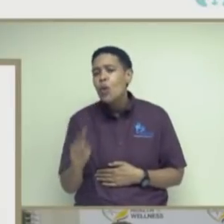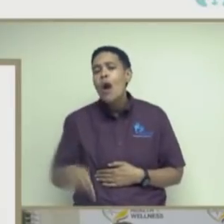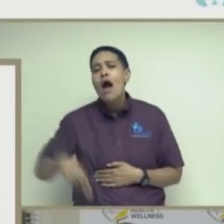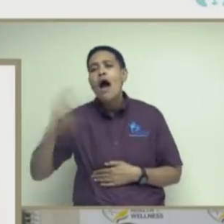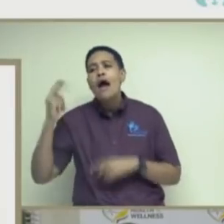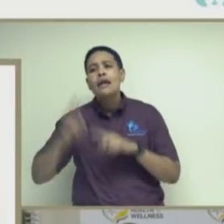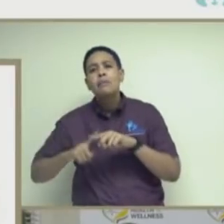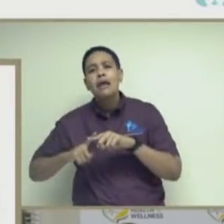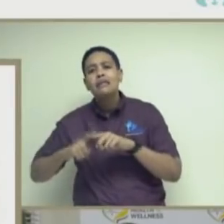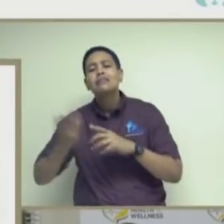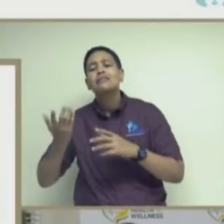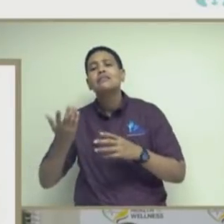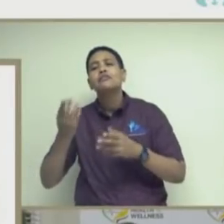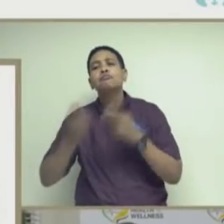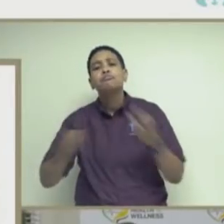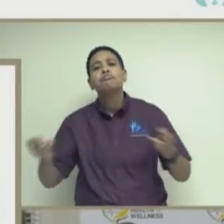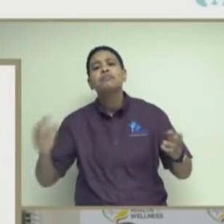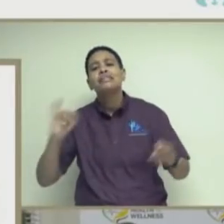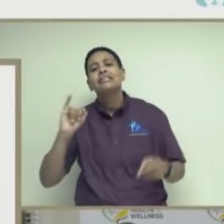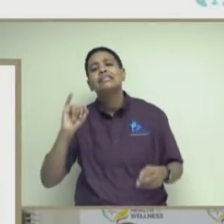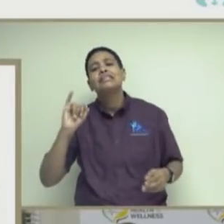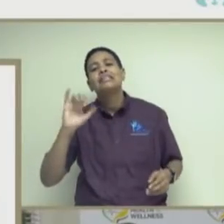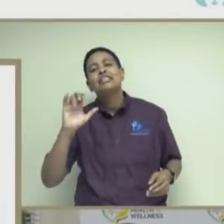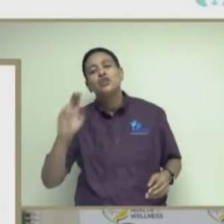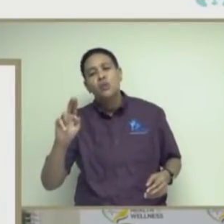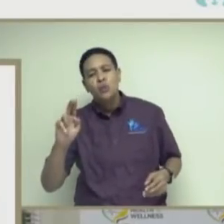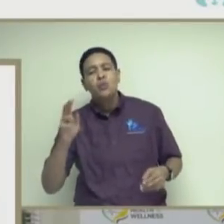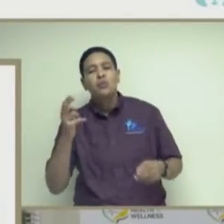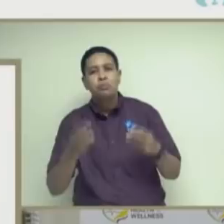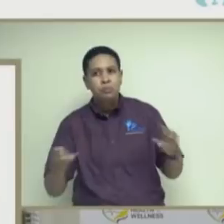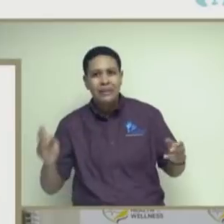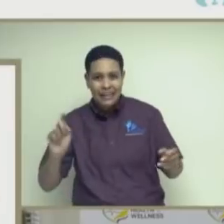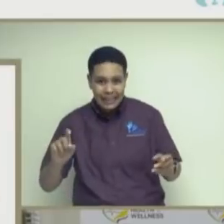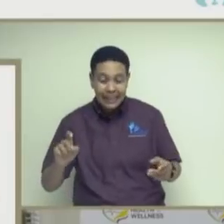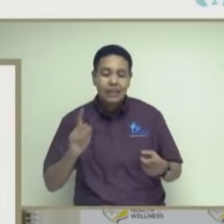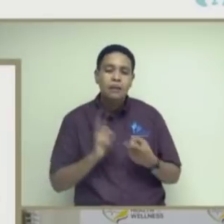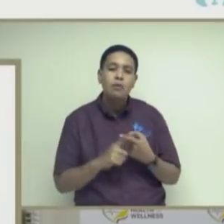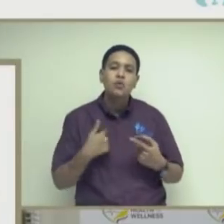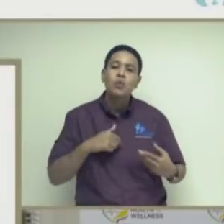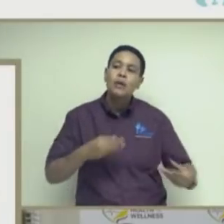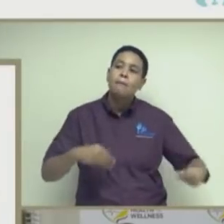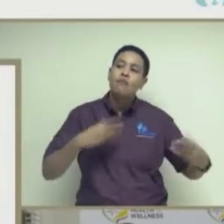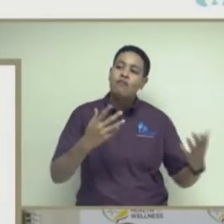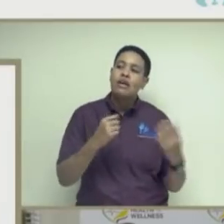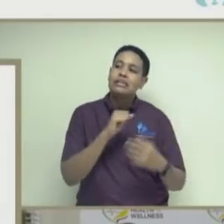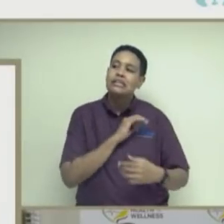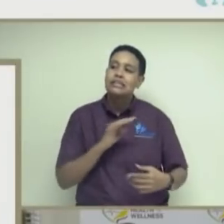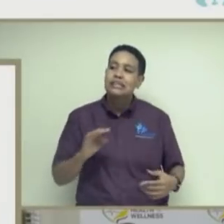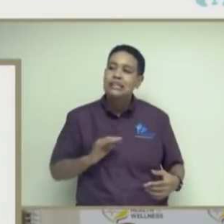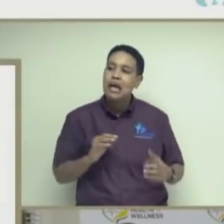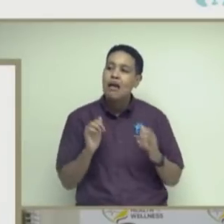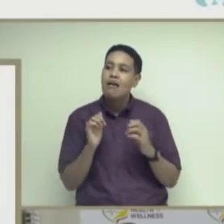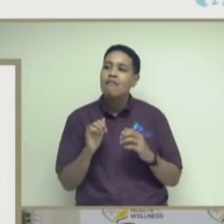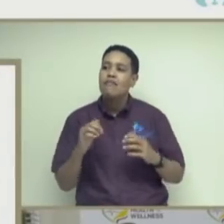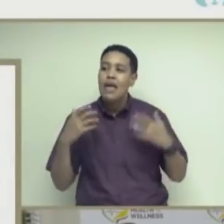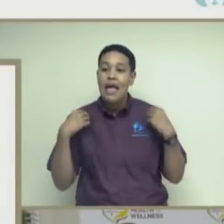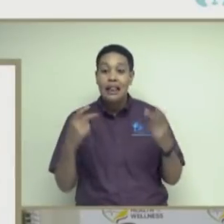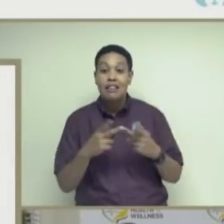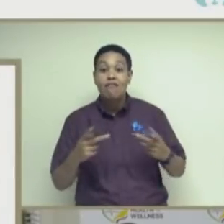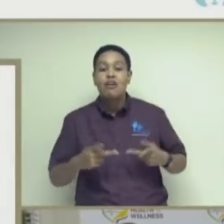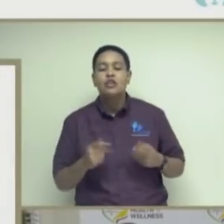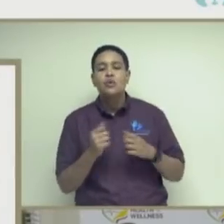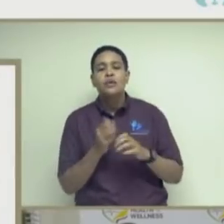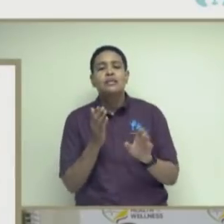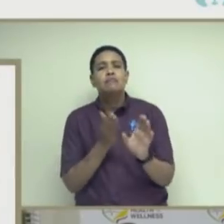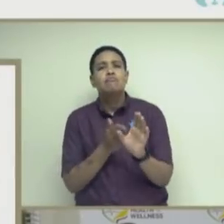dependence unit, intensive care unit settings, and we are providing staff within the health facilities with